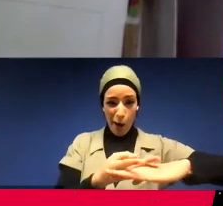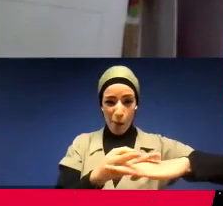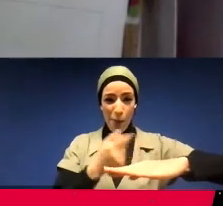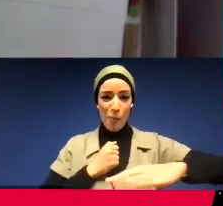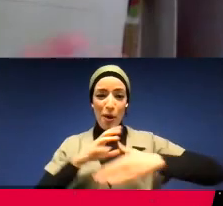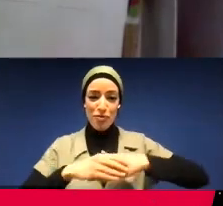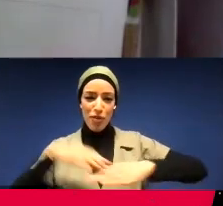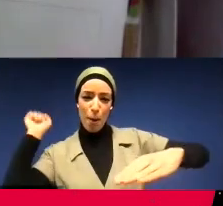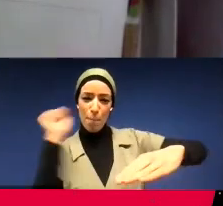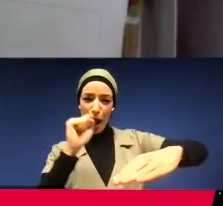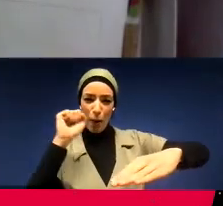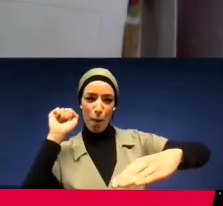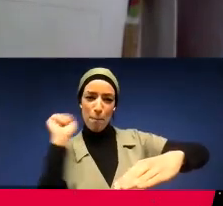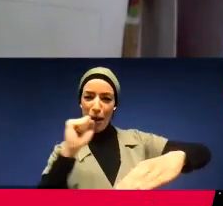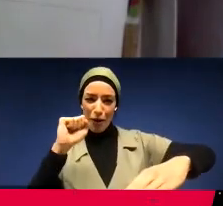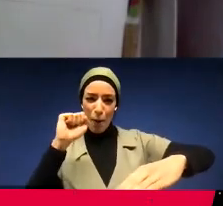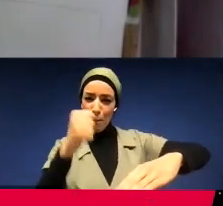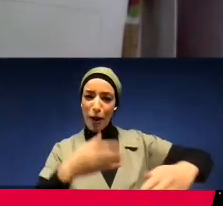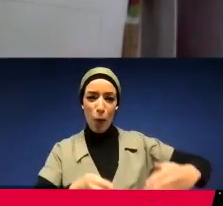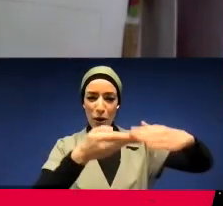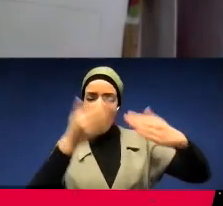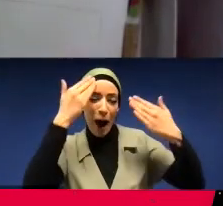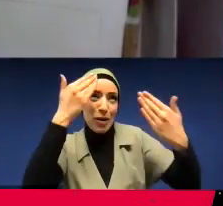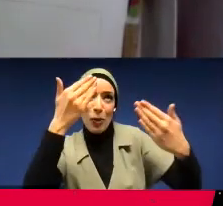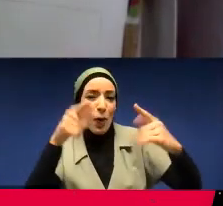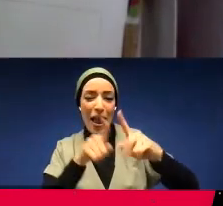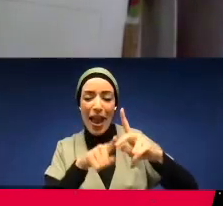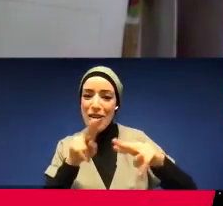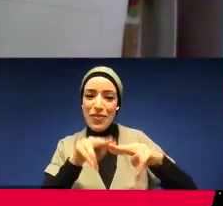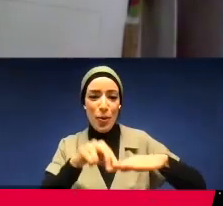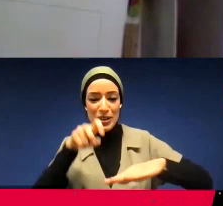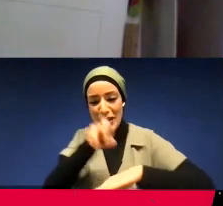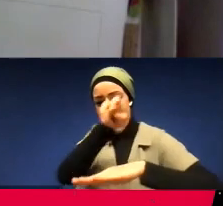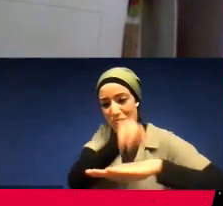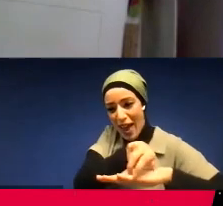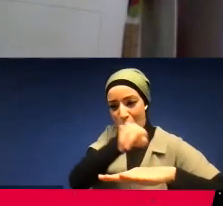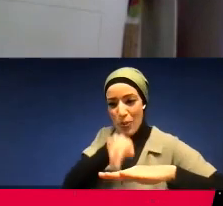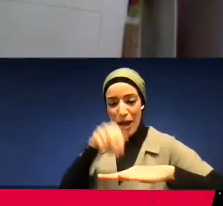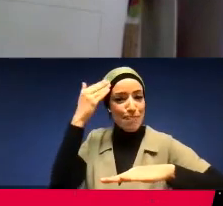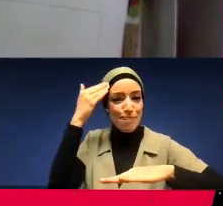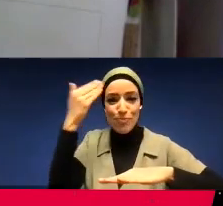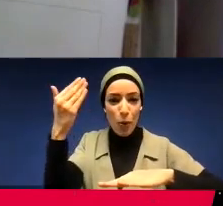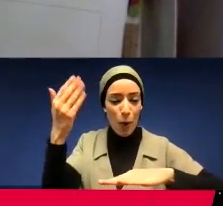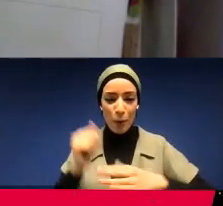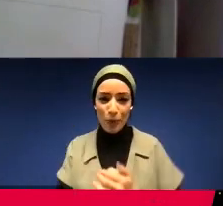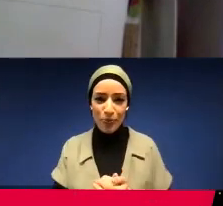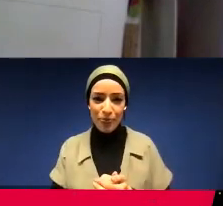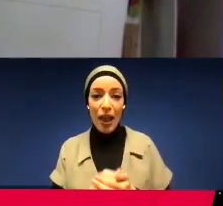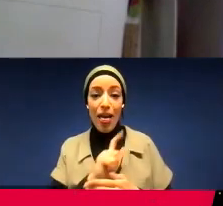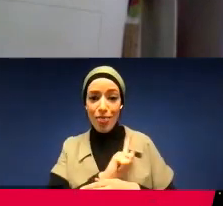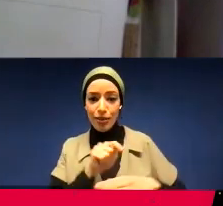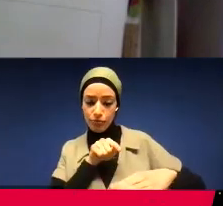window. I don't know if he was on the side on that side or not. And then as he went